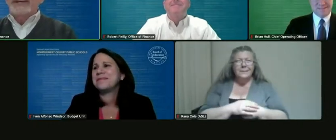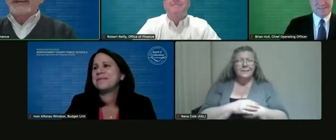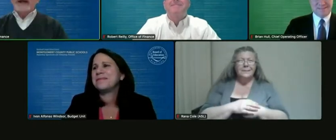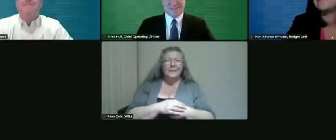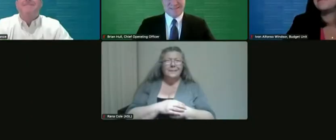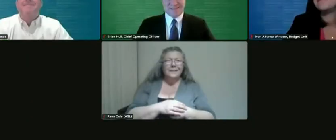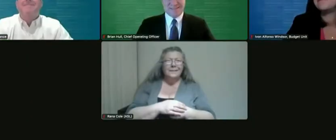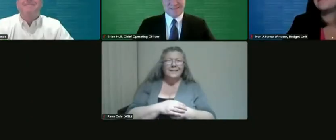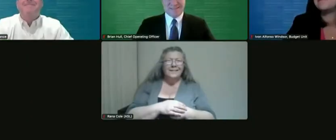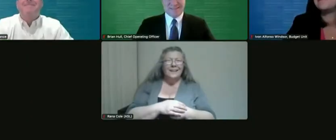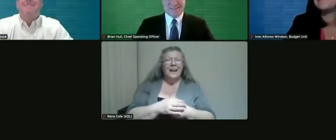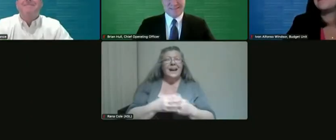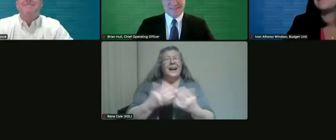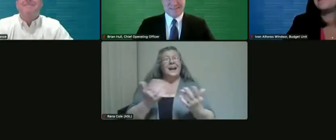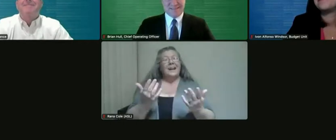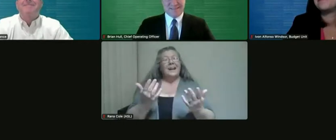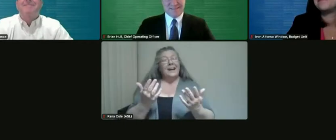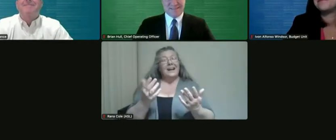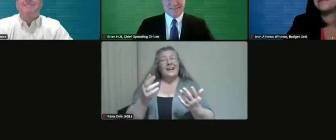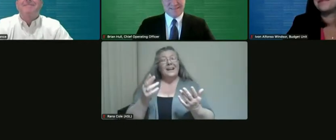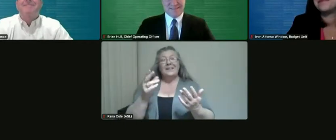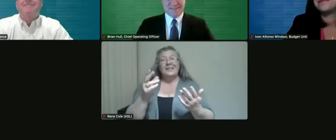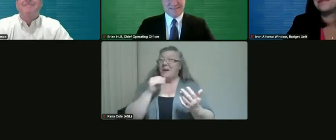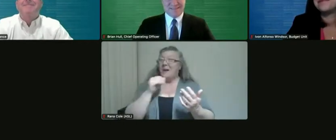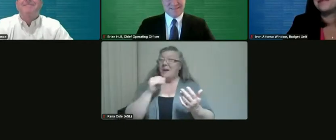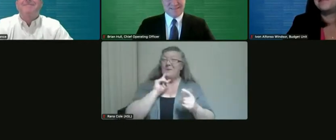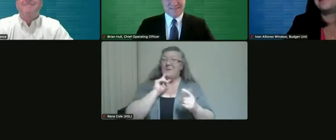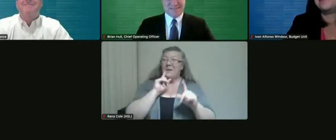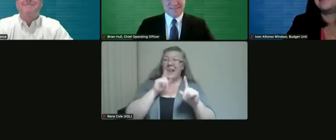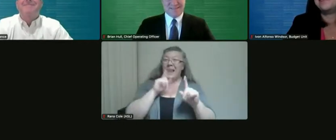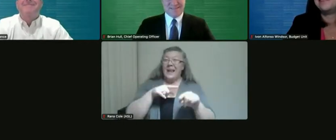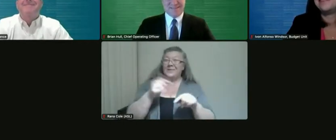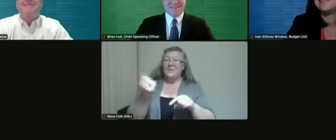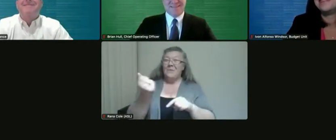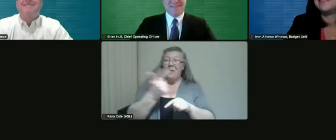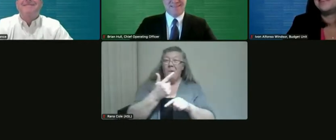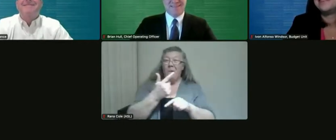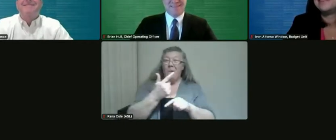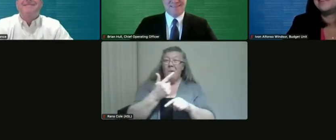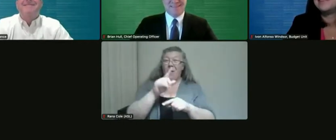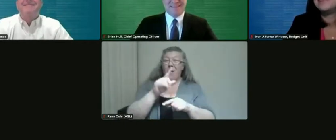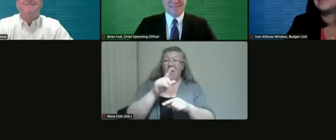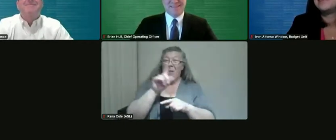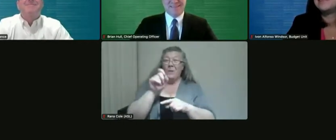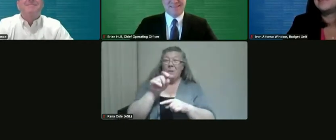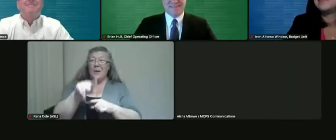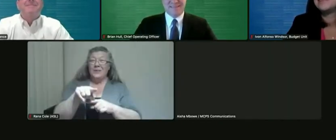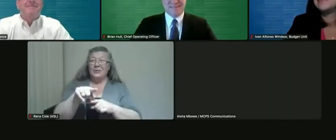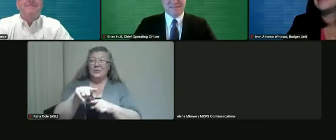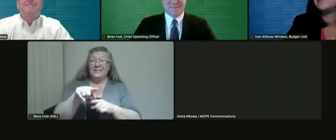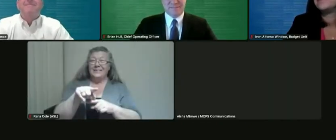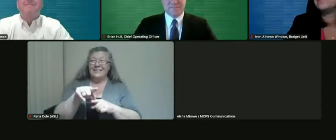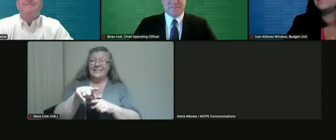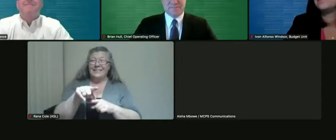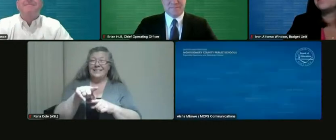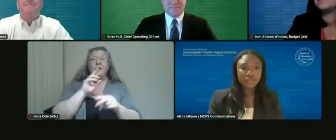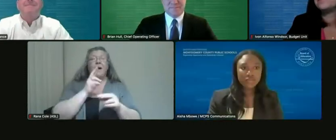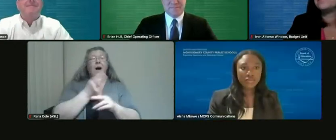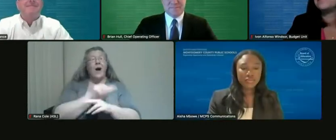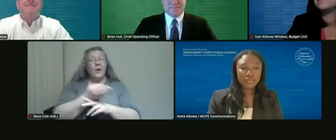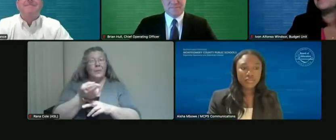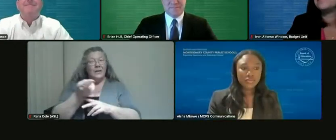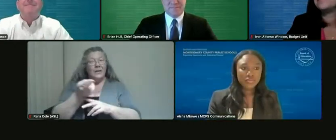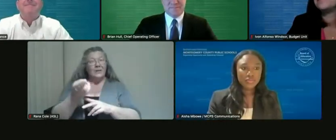Good evening. No, I do not answer all the questions. There's resources in MCPS who helps